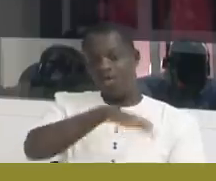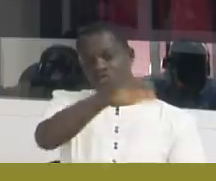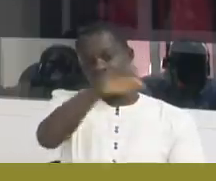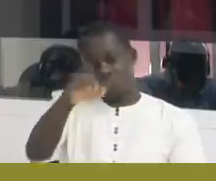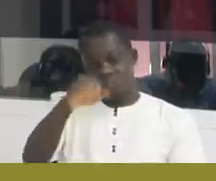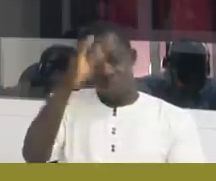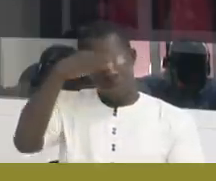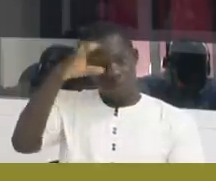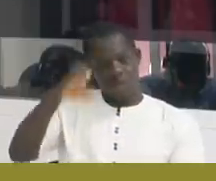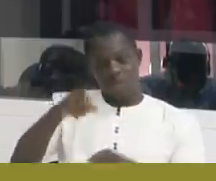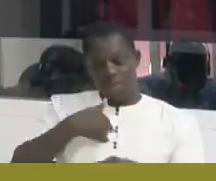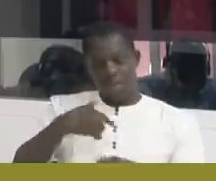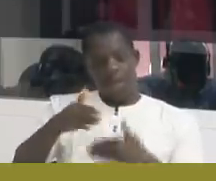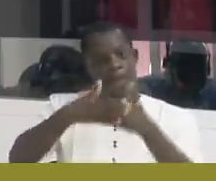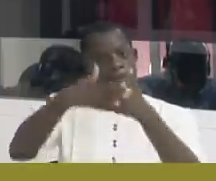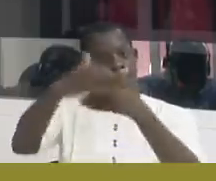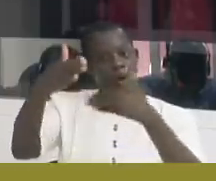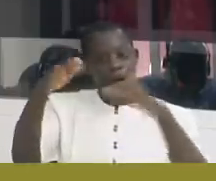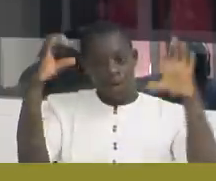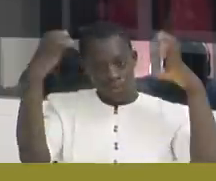in even more trouble. So